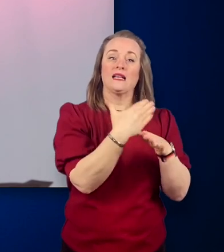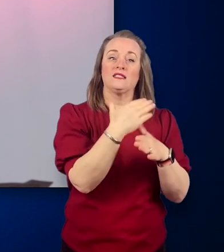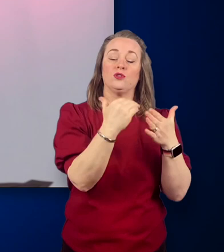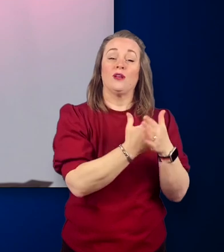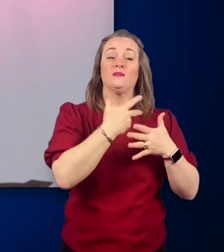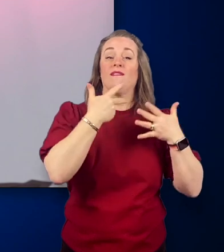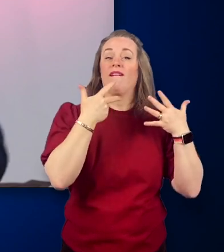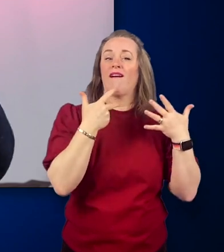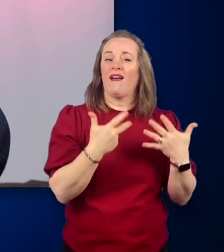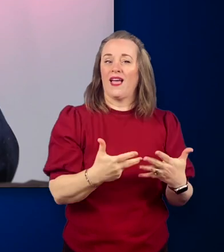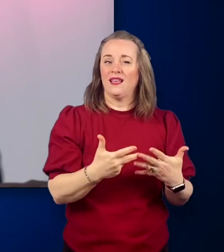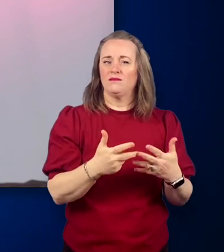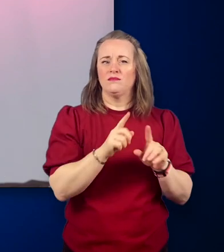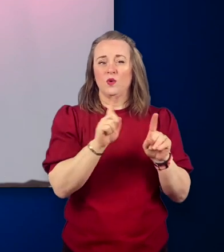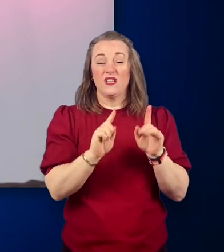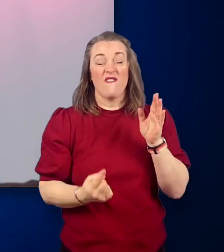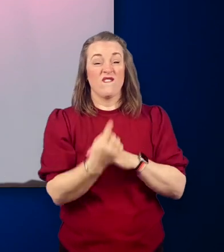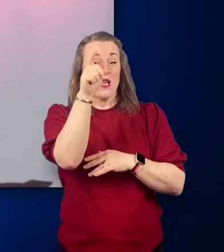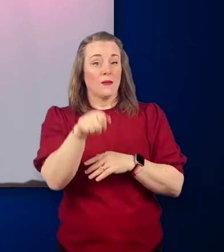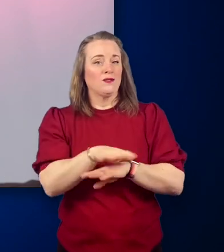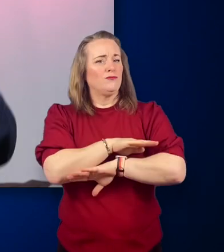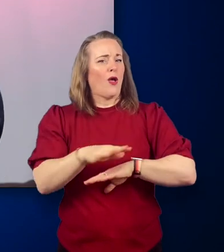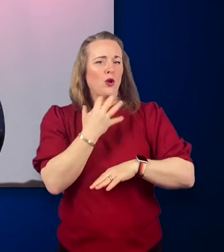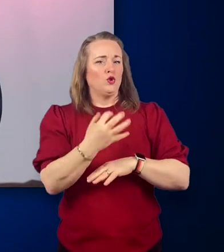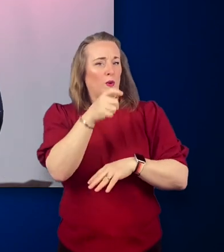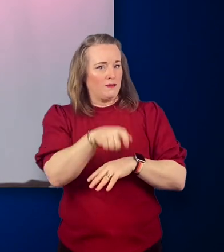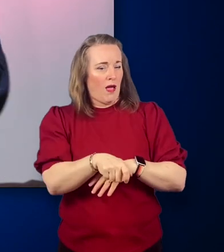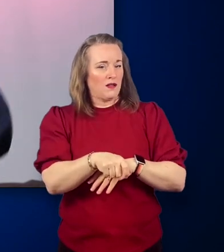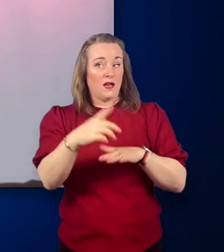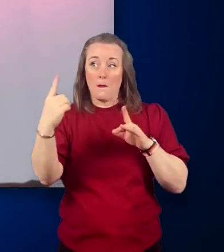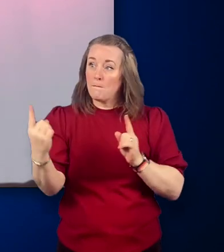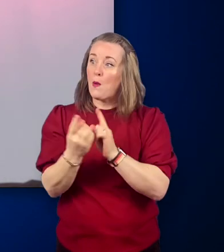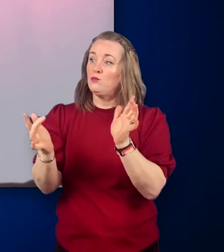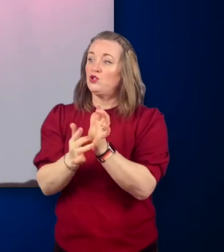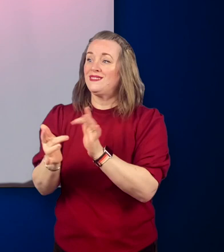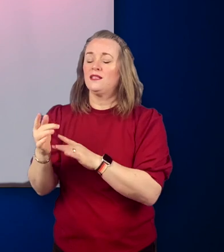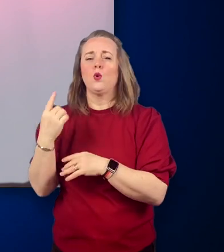nation of Israel, that encountered Christ. An Ethiopian eunuch,